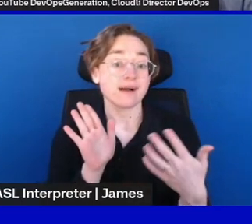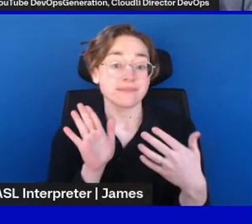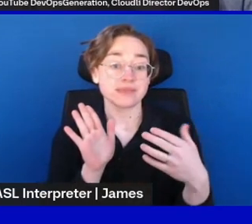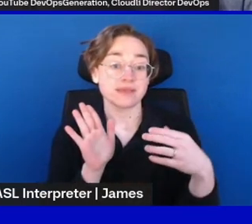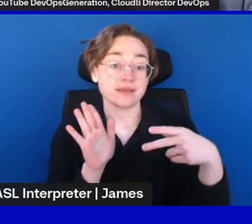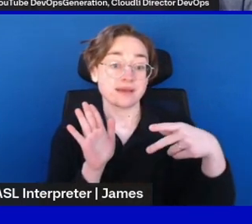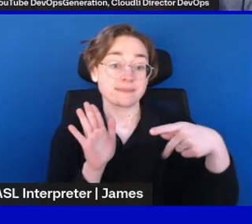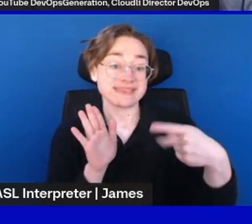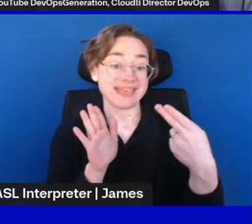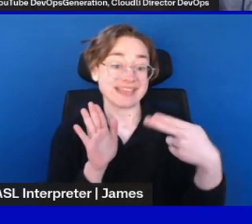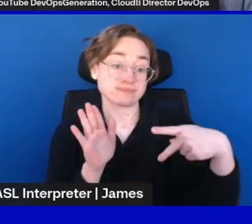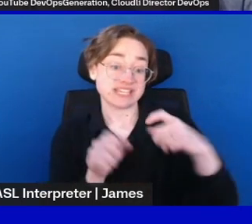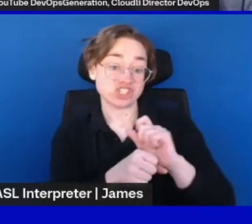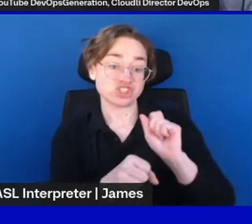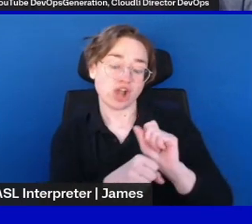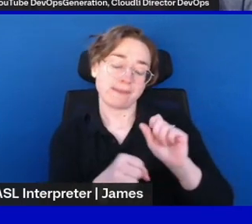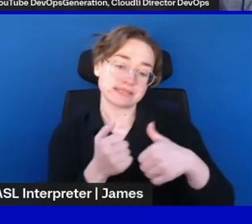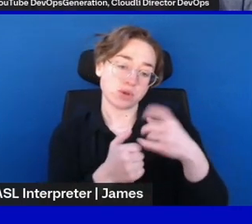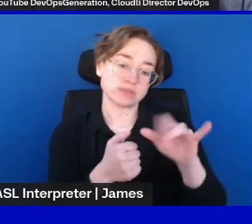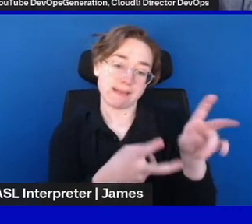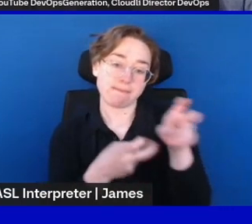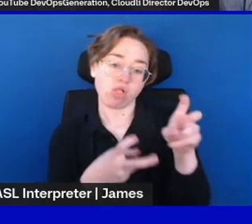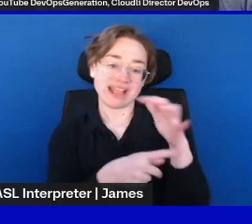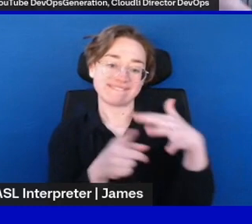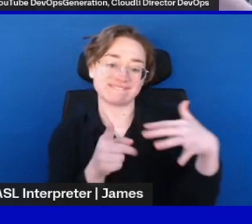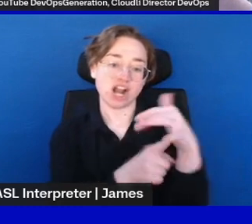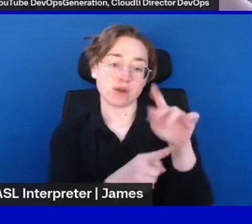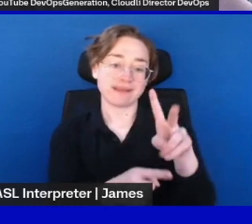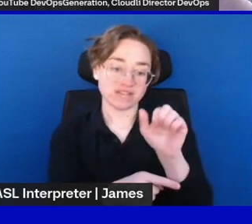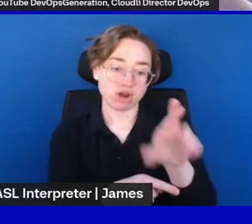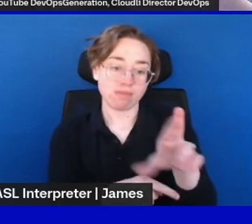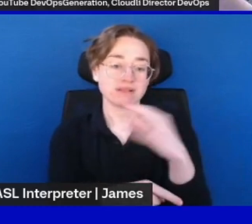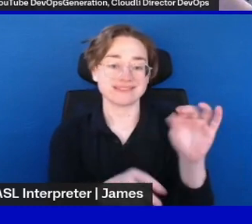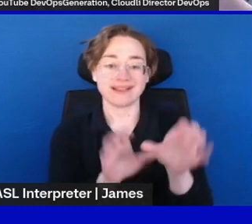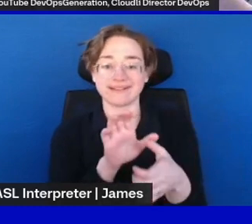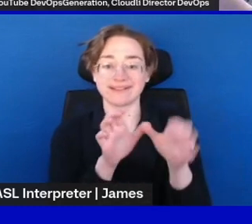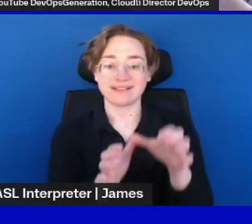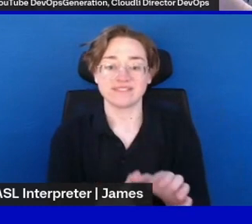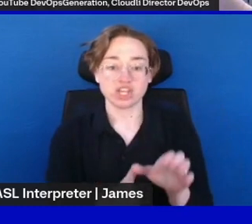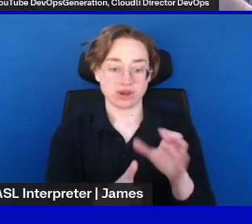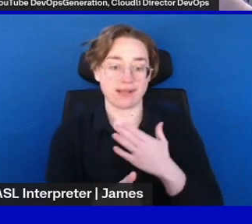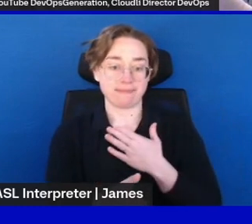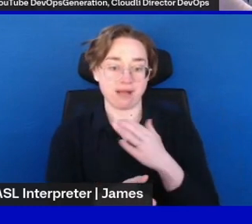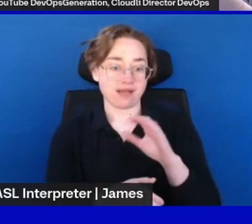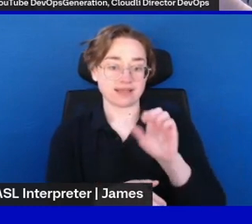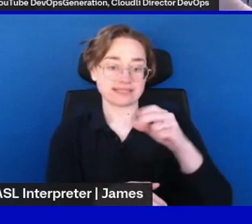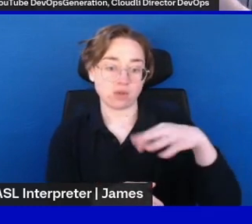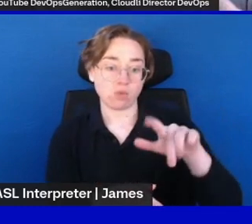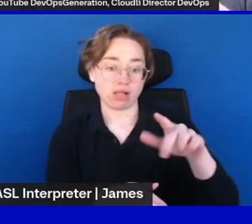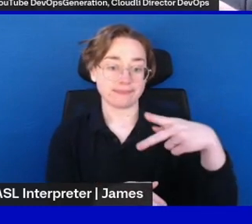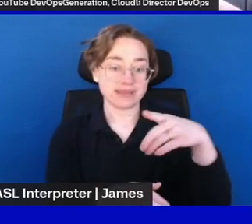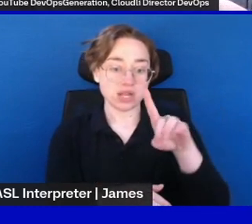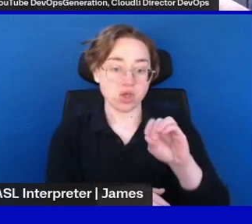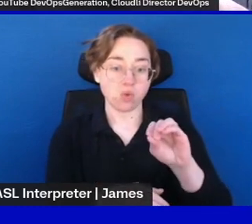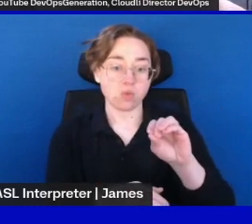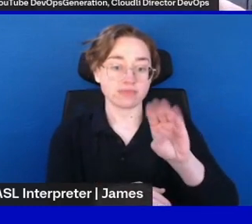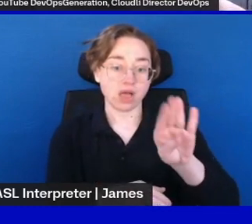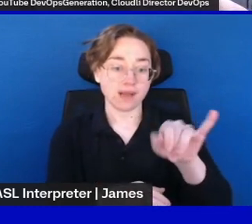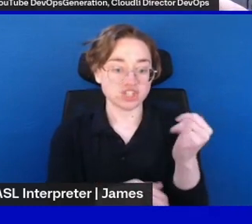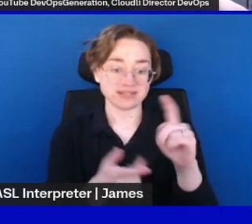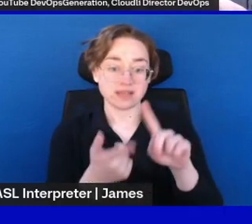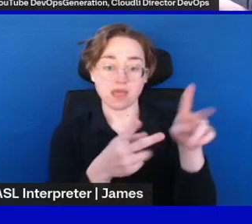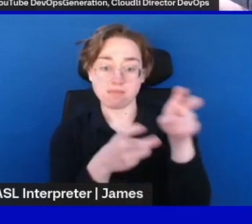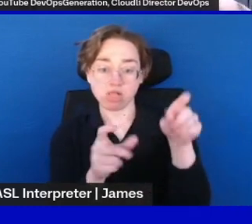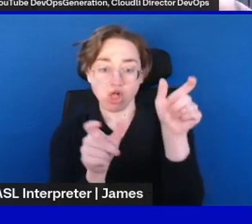that's mostly just pulling environment variables and configuring a MySQL PDO object. And then we pull the columns and